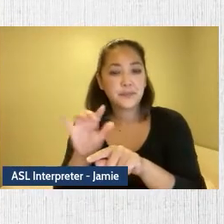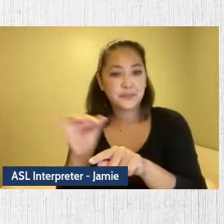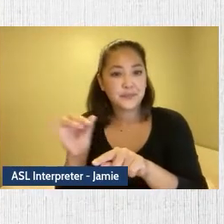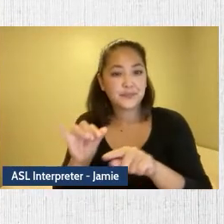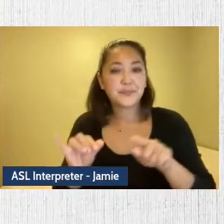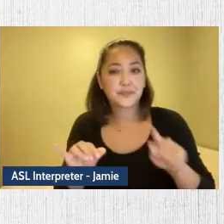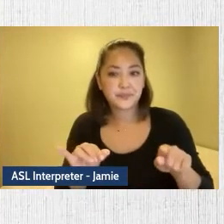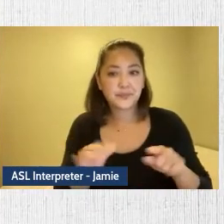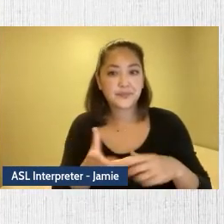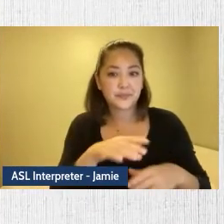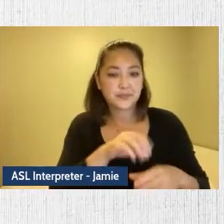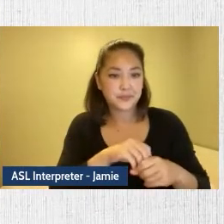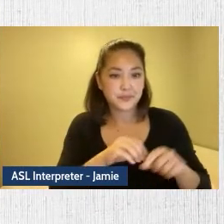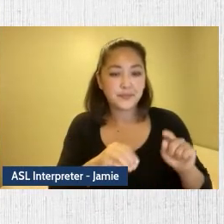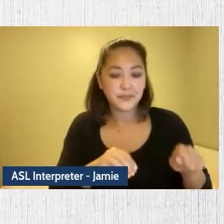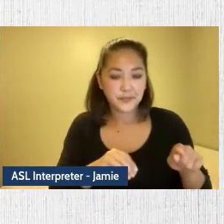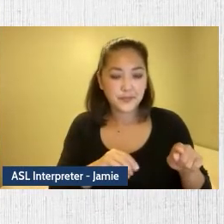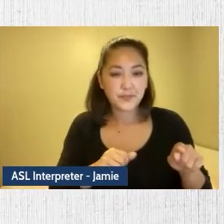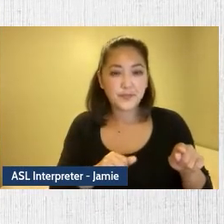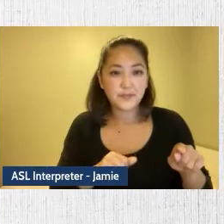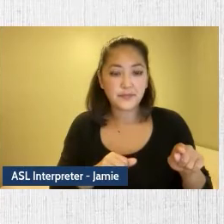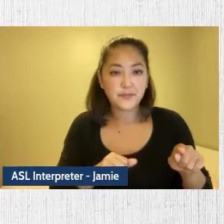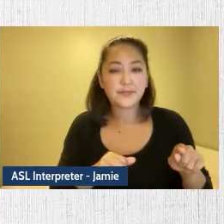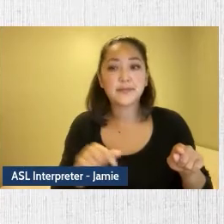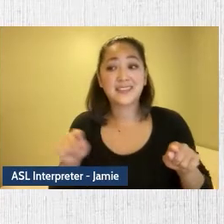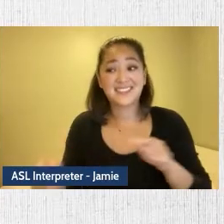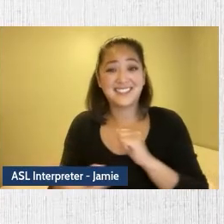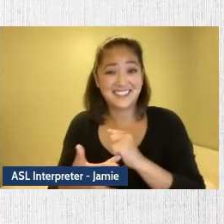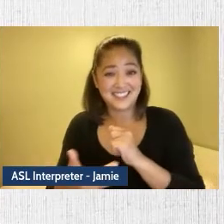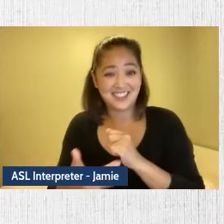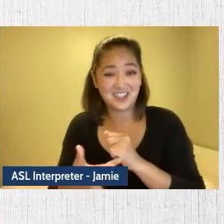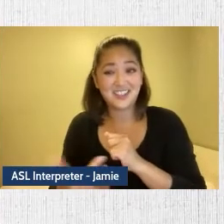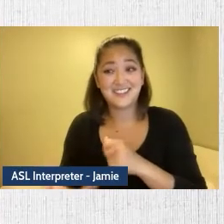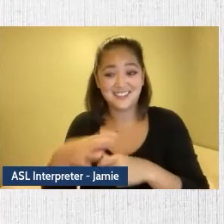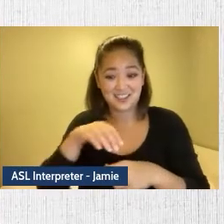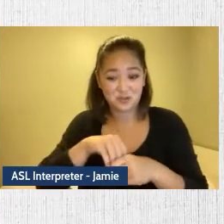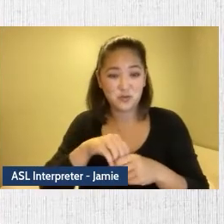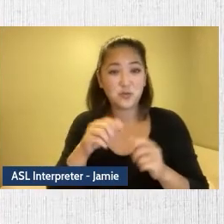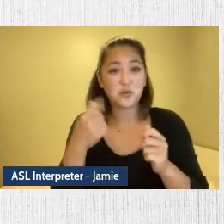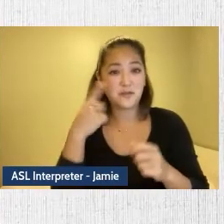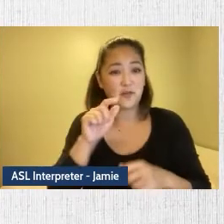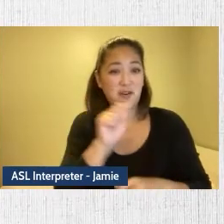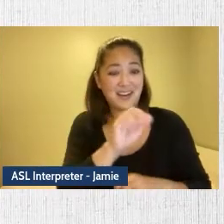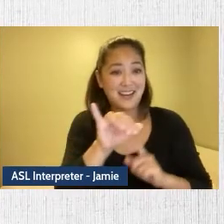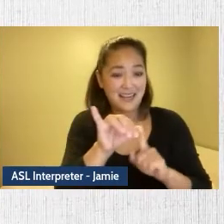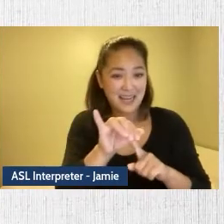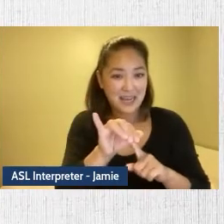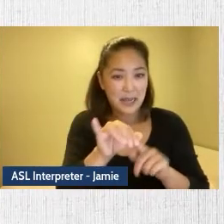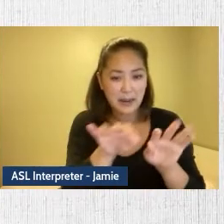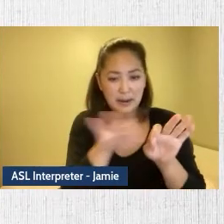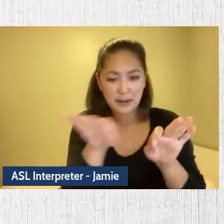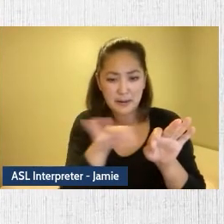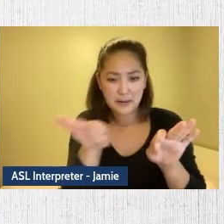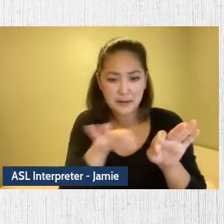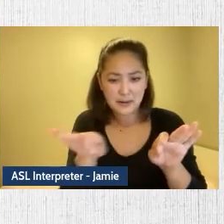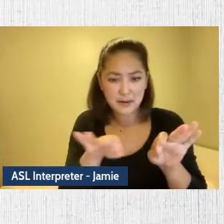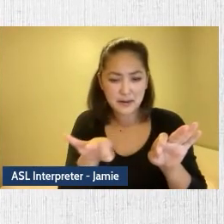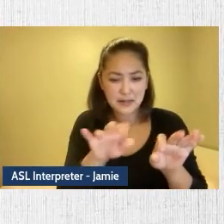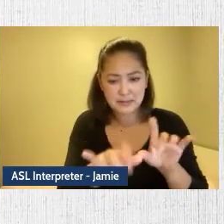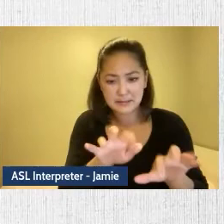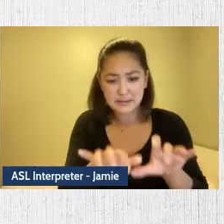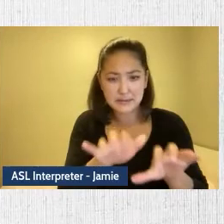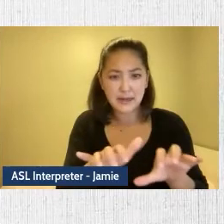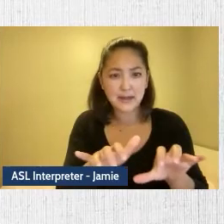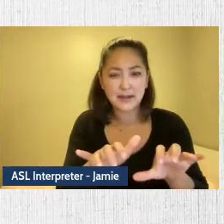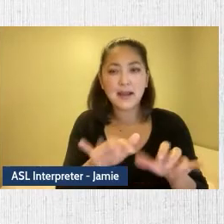they have and combining that with the algorithms that we use for AI, how we can improve the models that they're trying to